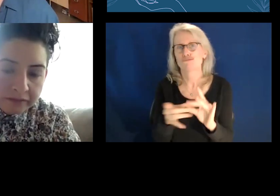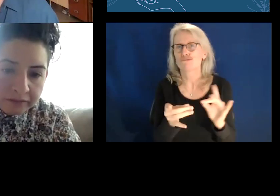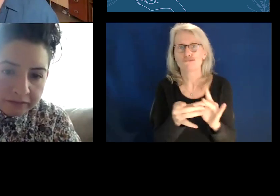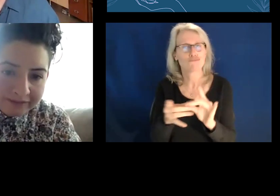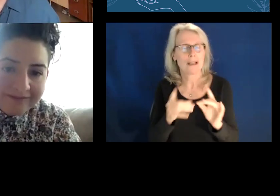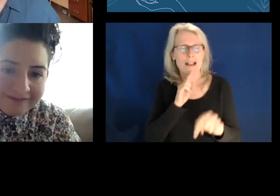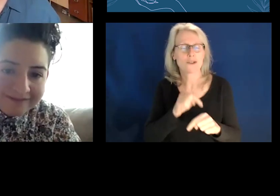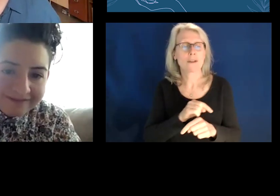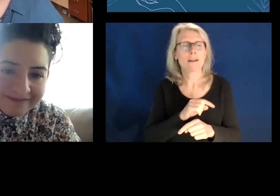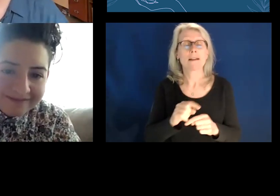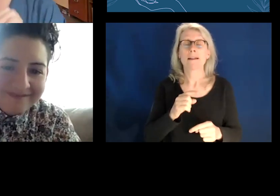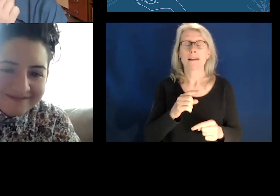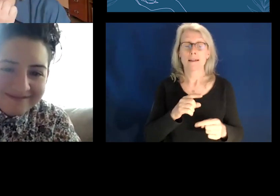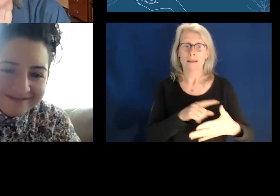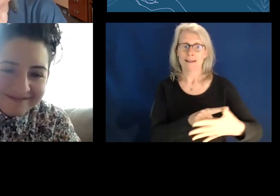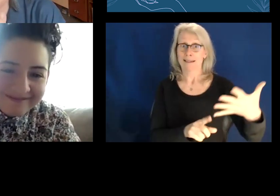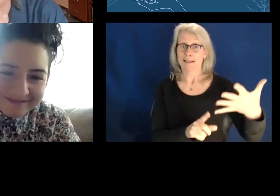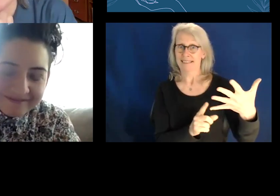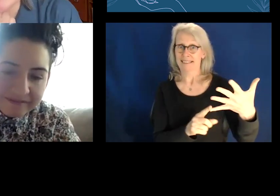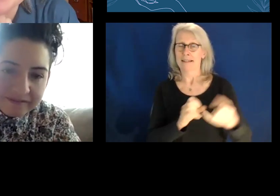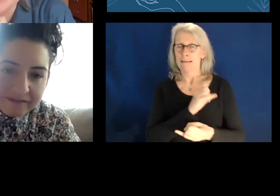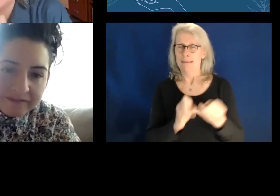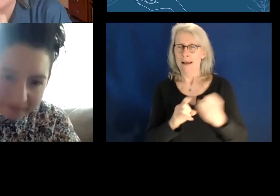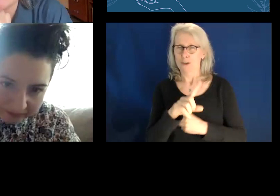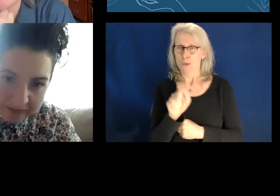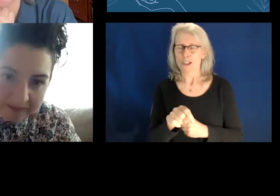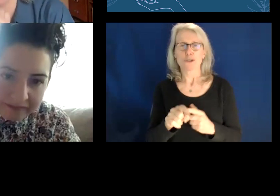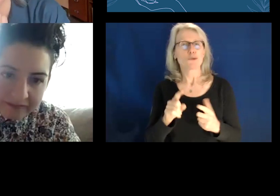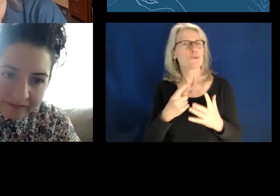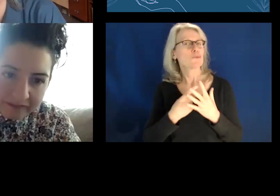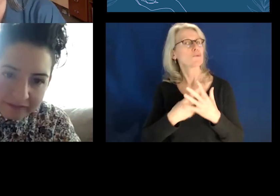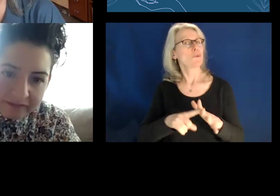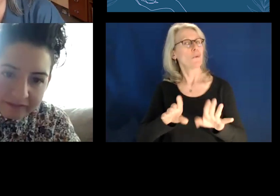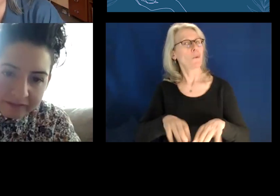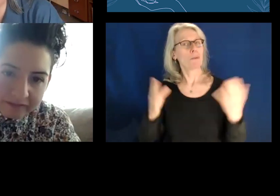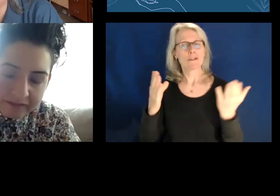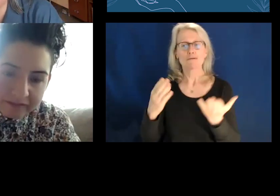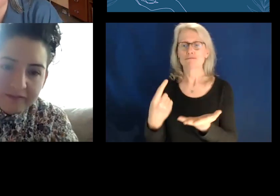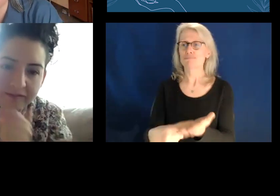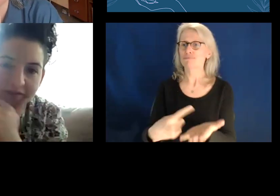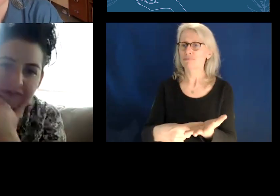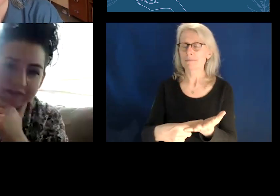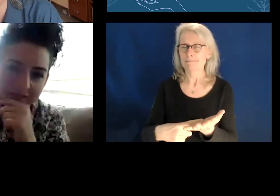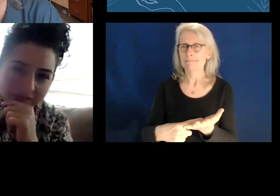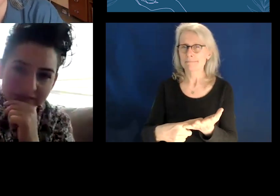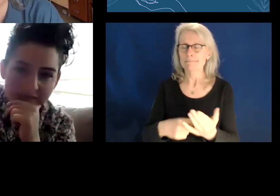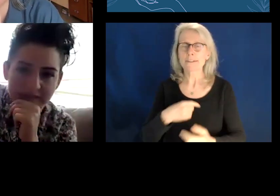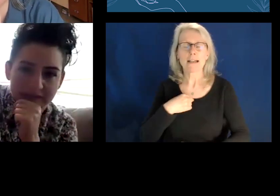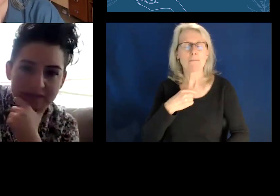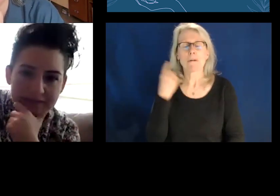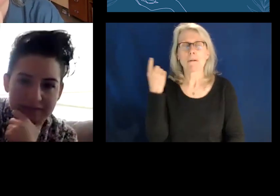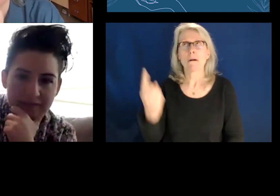last question I wrote down as a kind of icebreaker. And I always think it's really cool to hear about personal